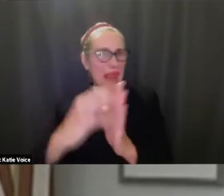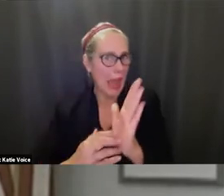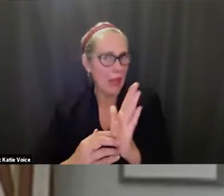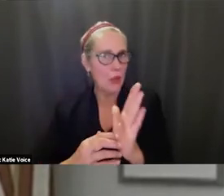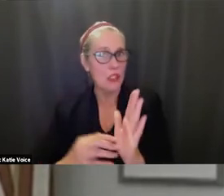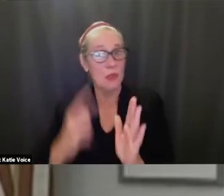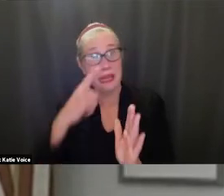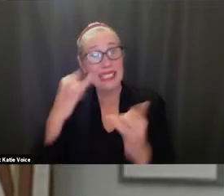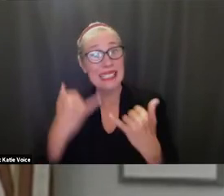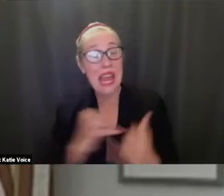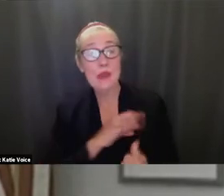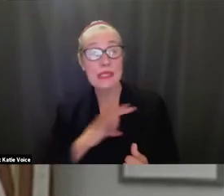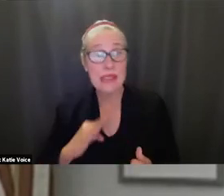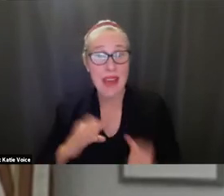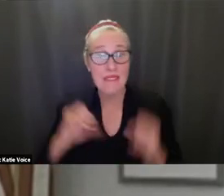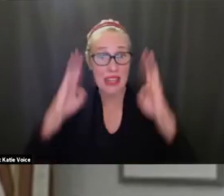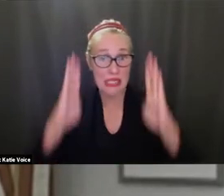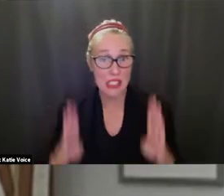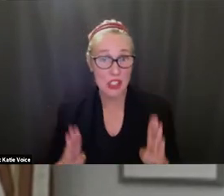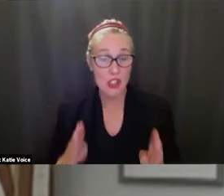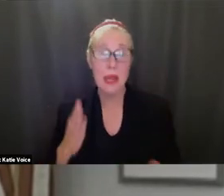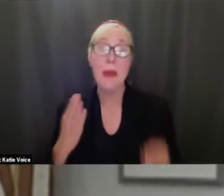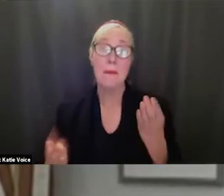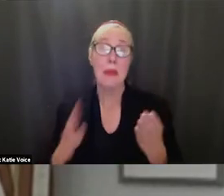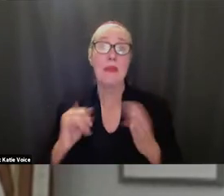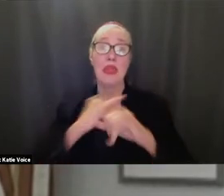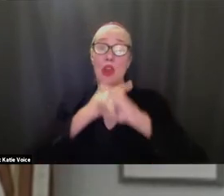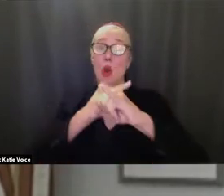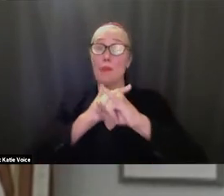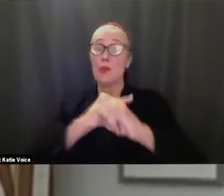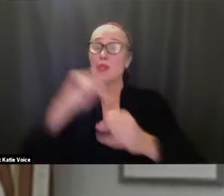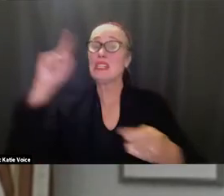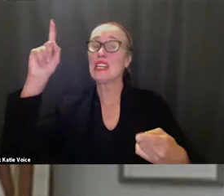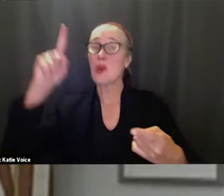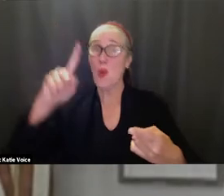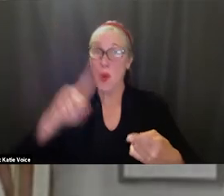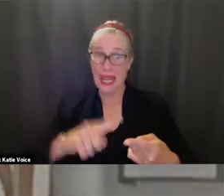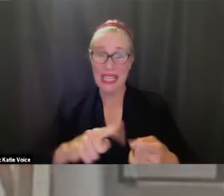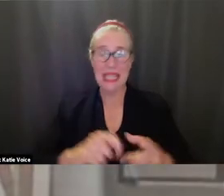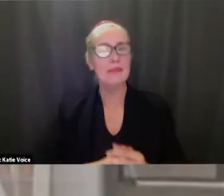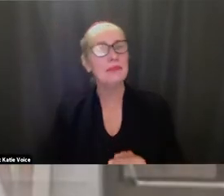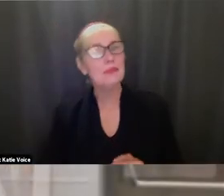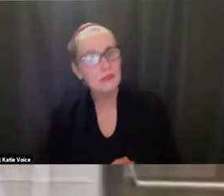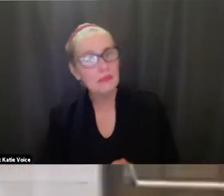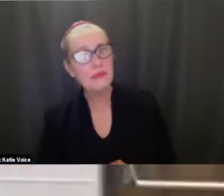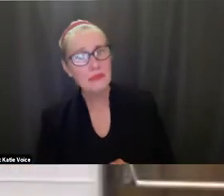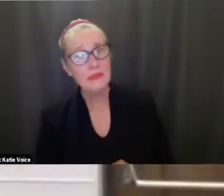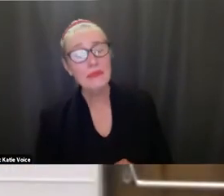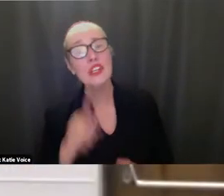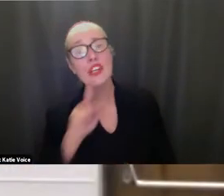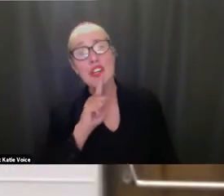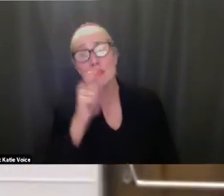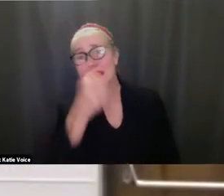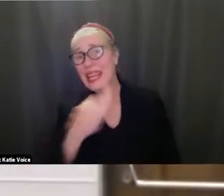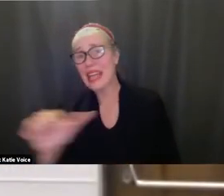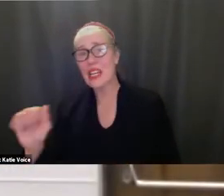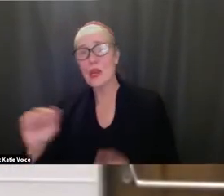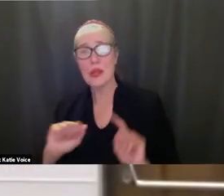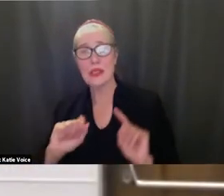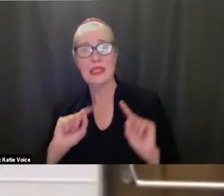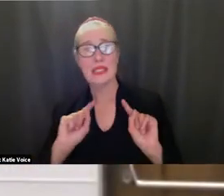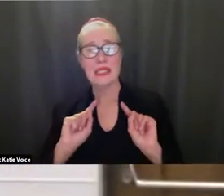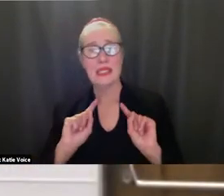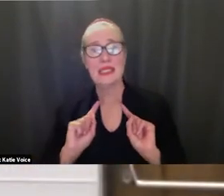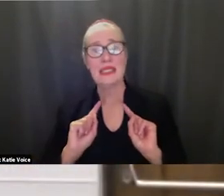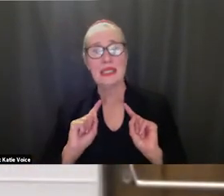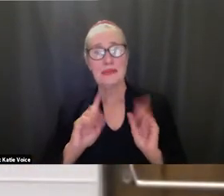the results their immunity might be waning it certainly could be there i mean really anyone can go in and